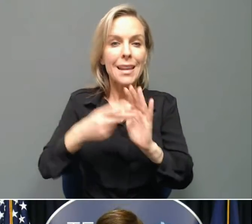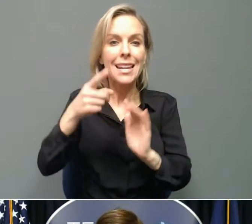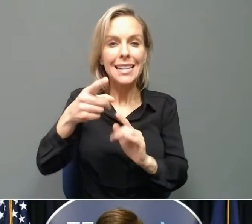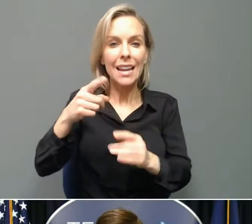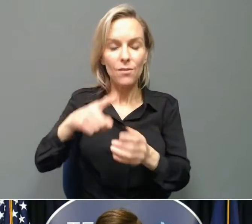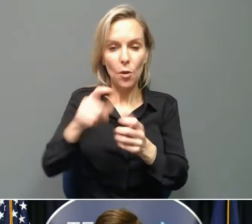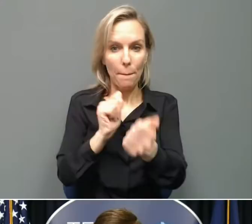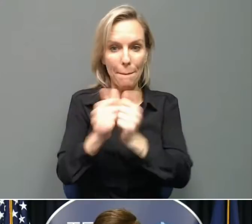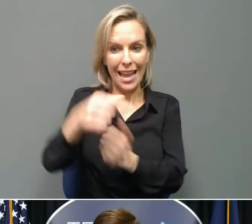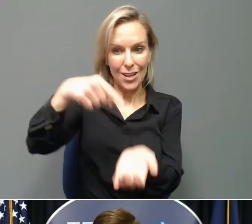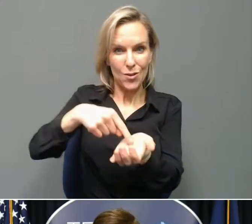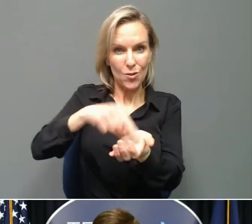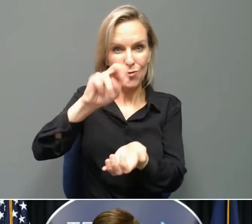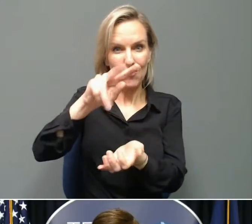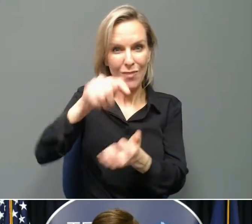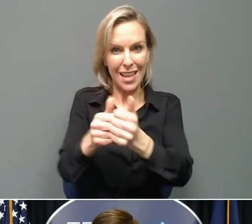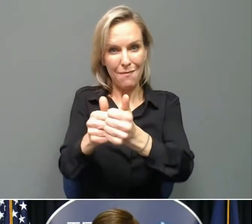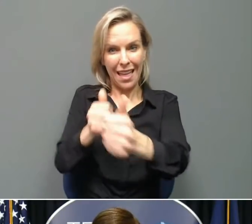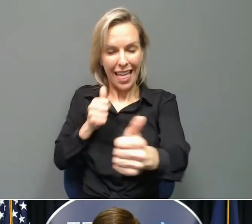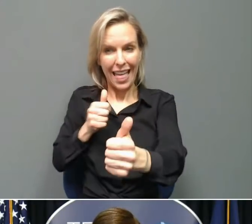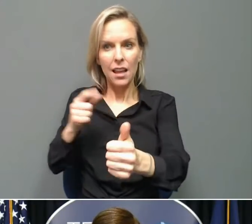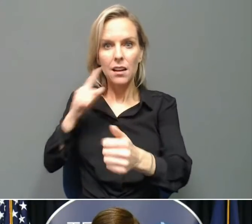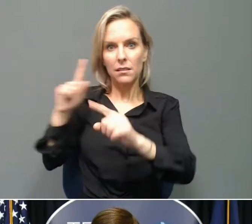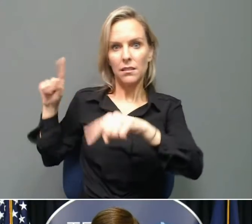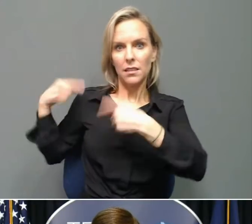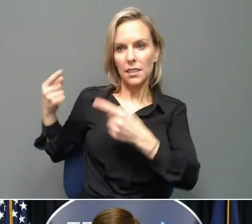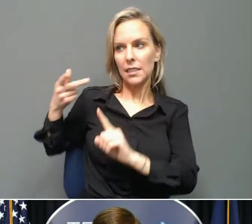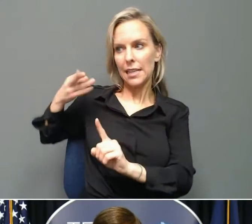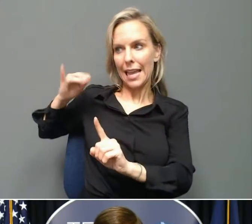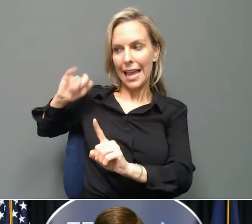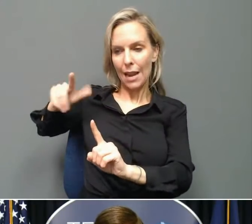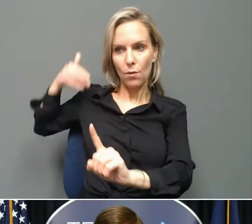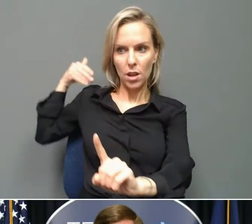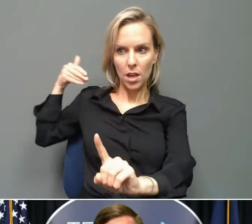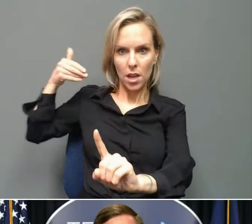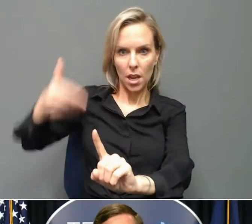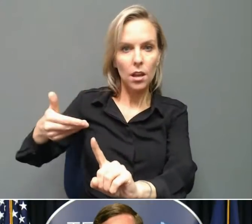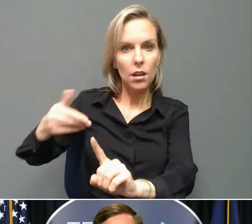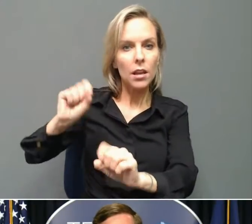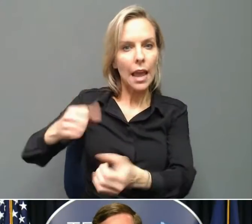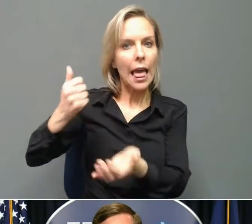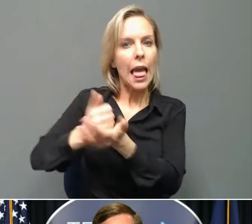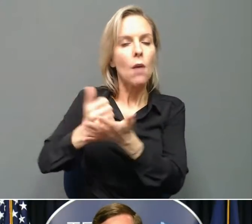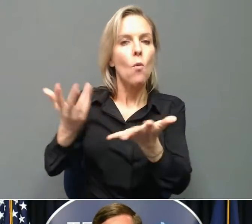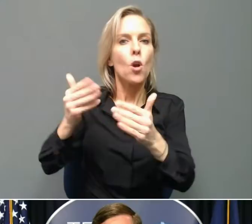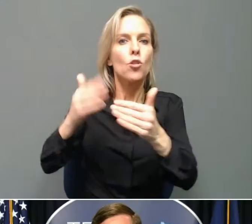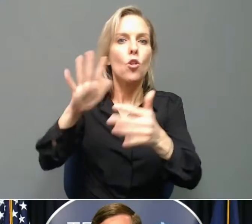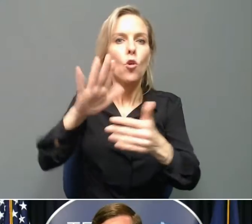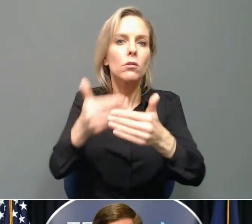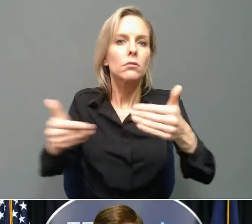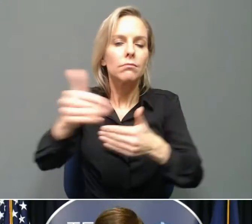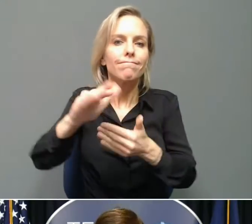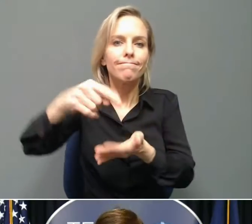2020, and up to 3 months of future payments. It can also help you on utility bills